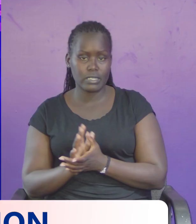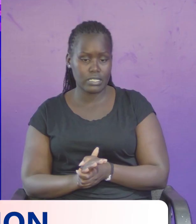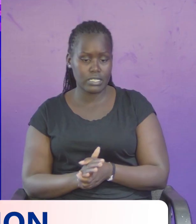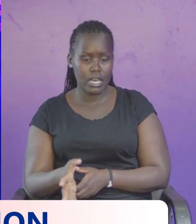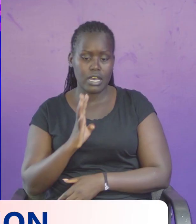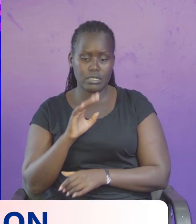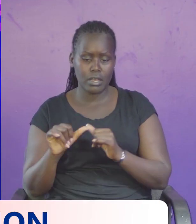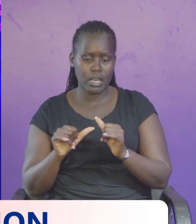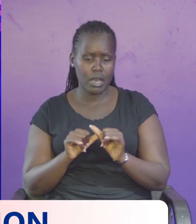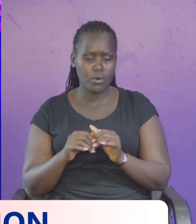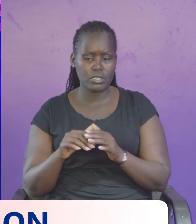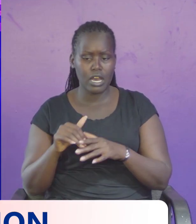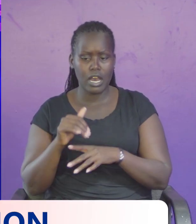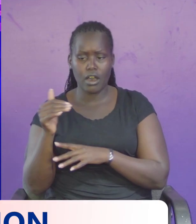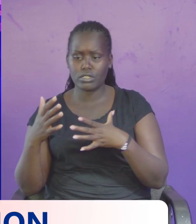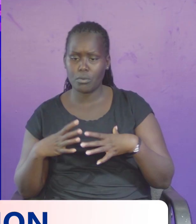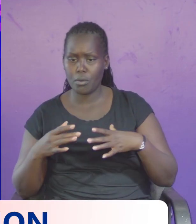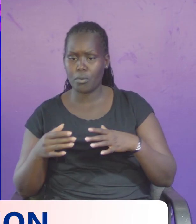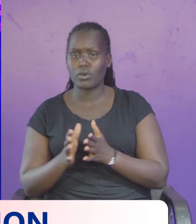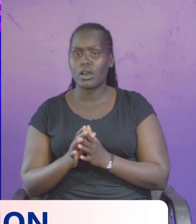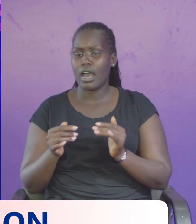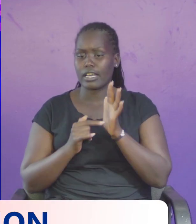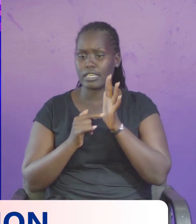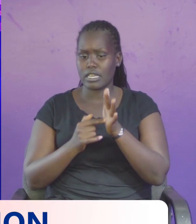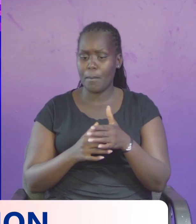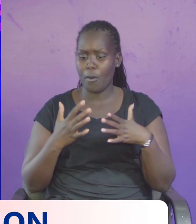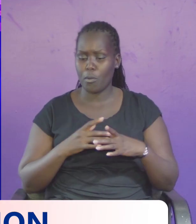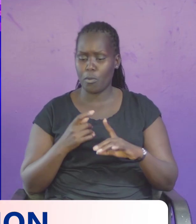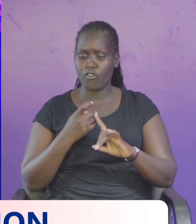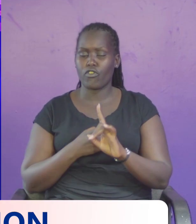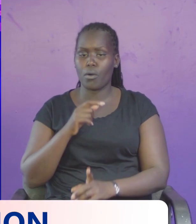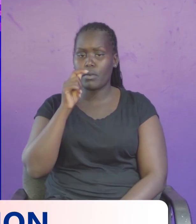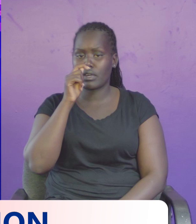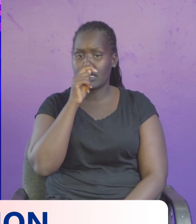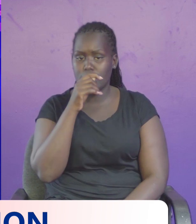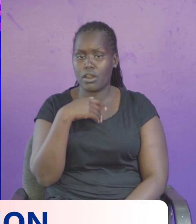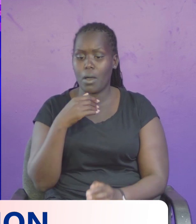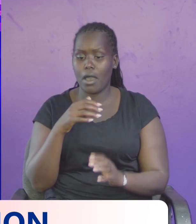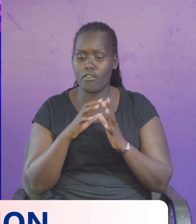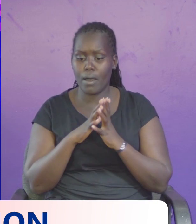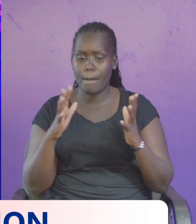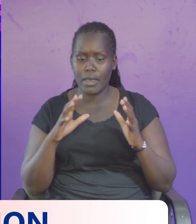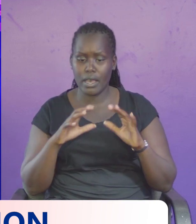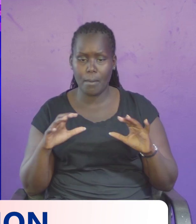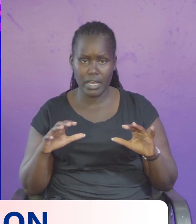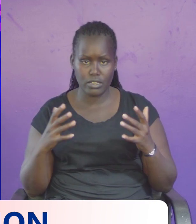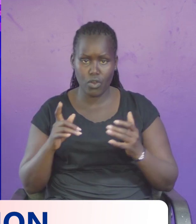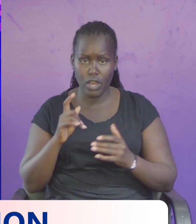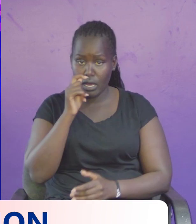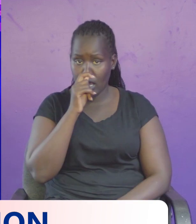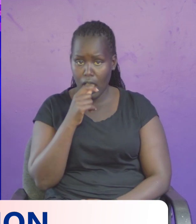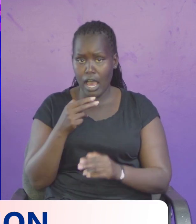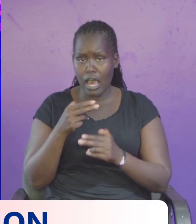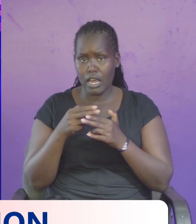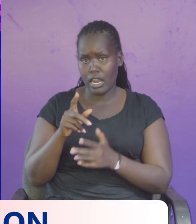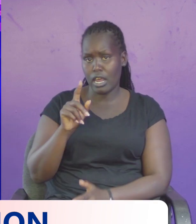of that mwananchi wa kawaida kutoka Tanzania. Yes. We have a market, a very big market here in Kenya inaitwa Toy. Yes. They are doing